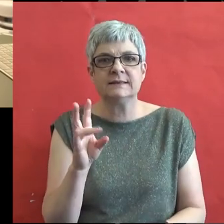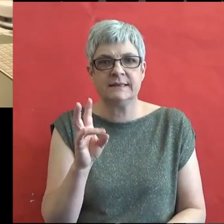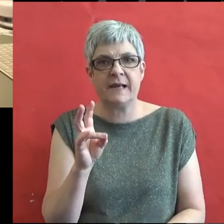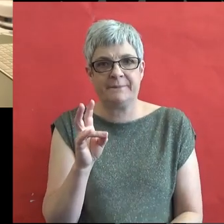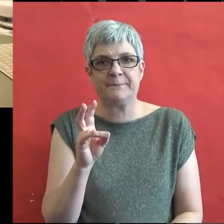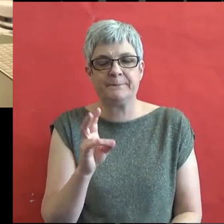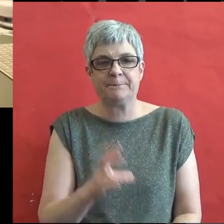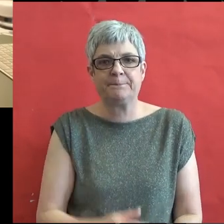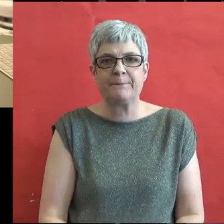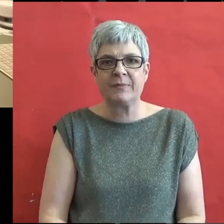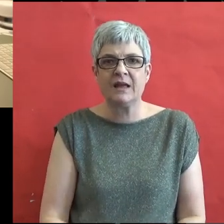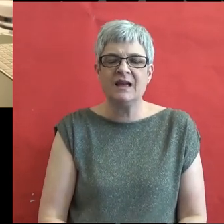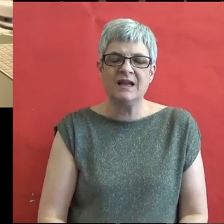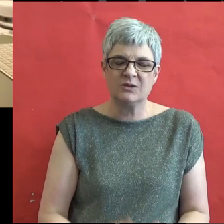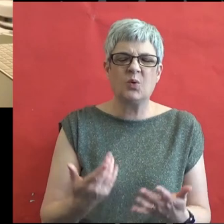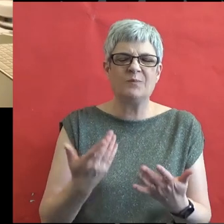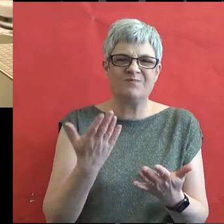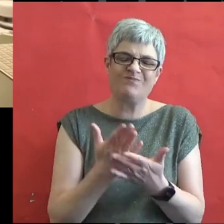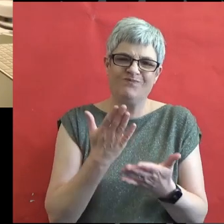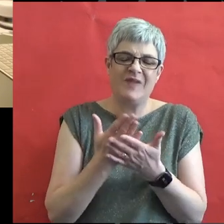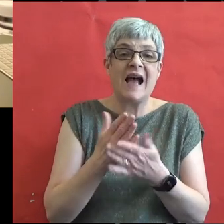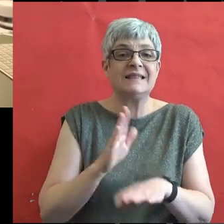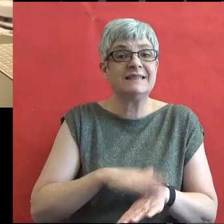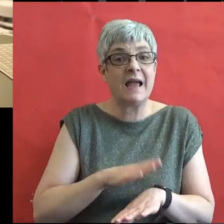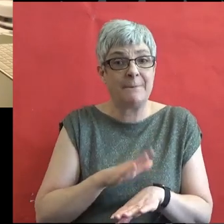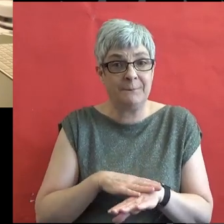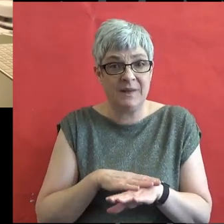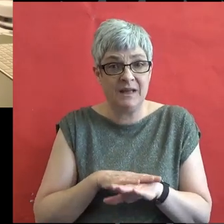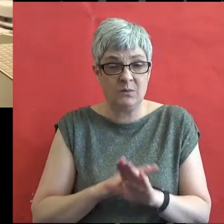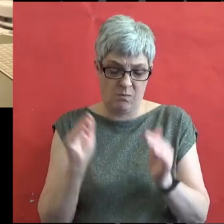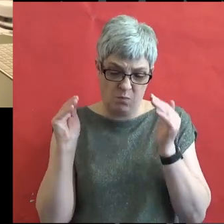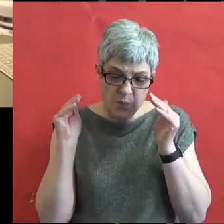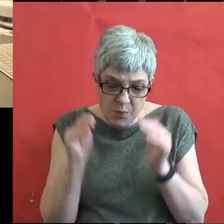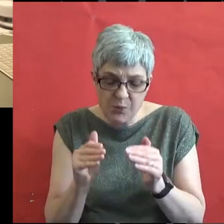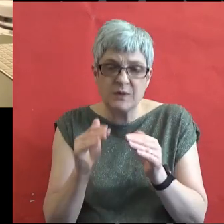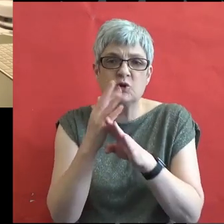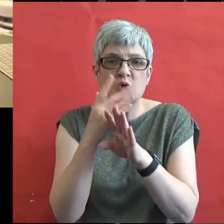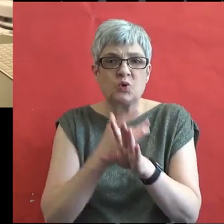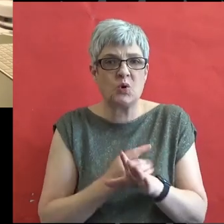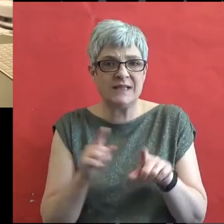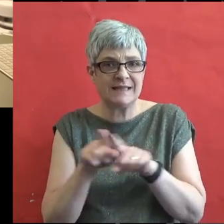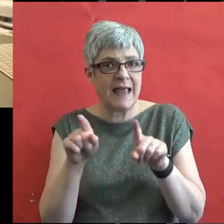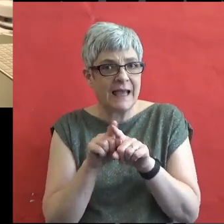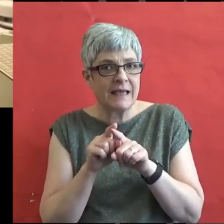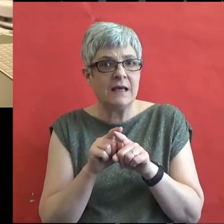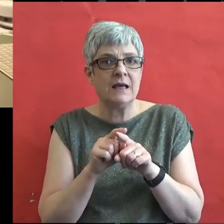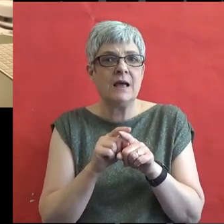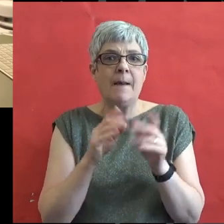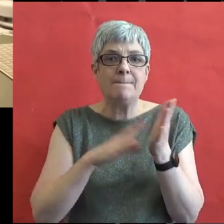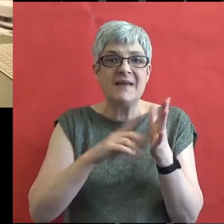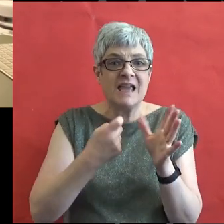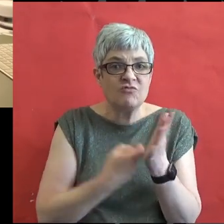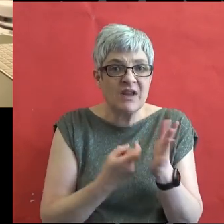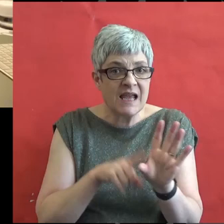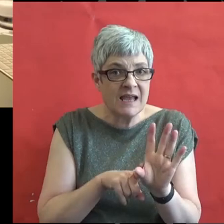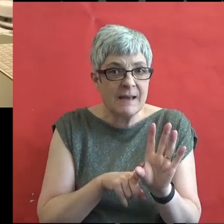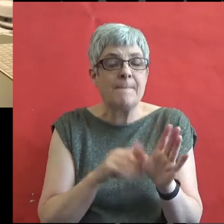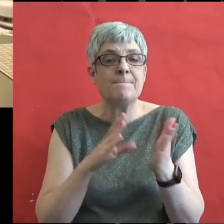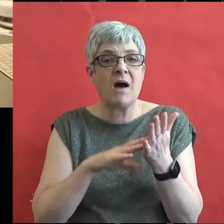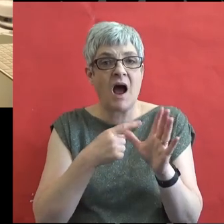Wednesday. It's typically a time when we zone in on stories like the story of Mary and Martha.